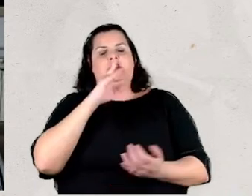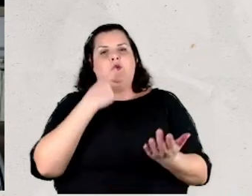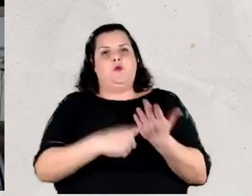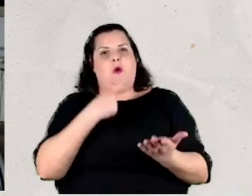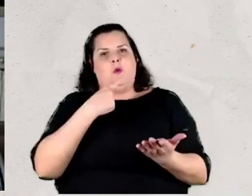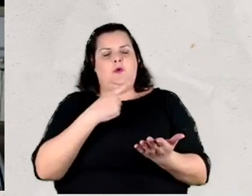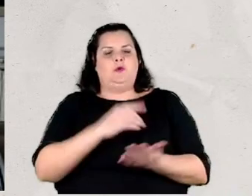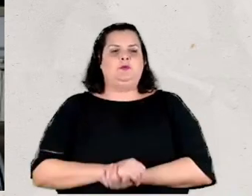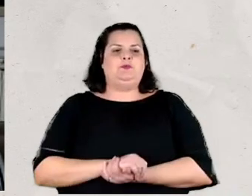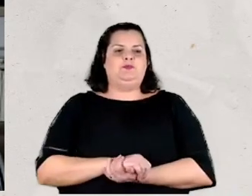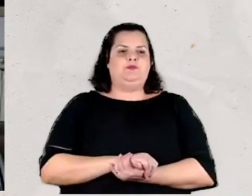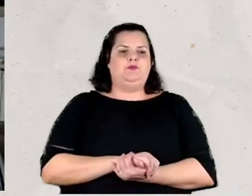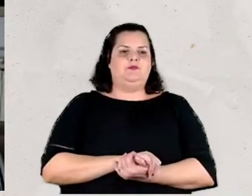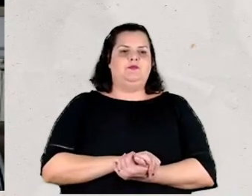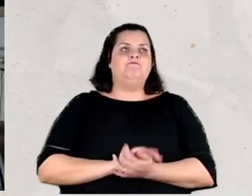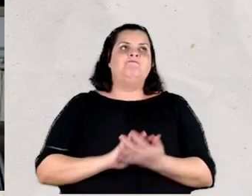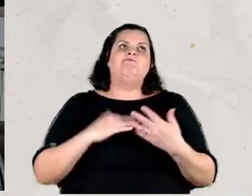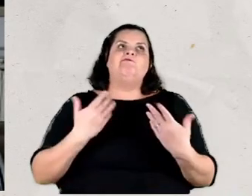With the election?